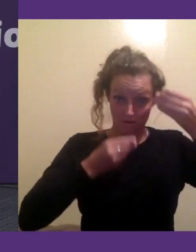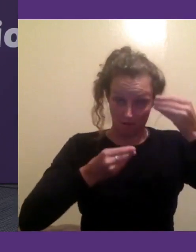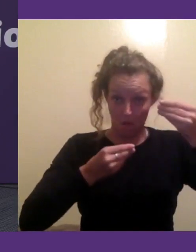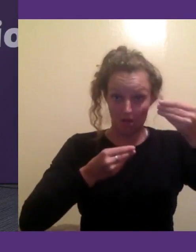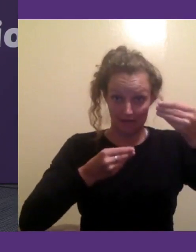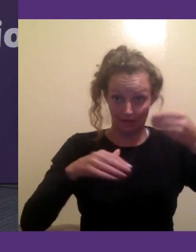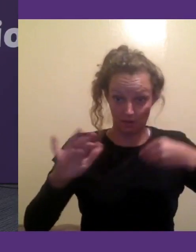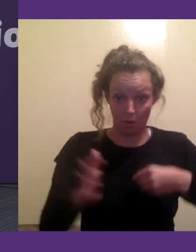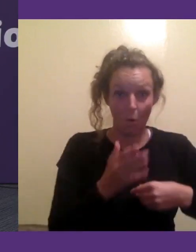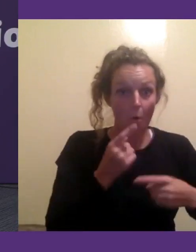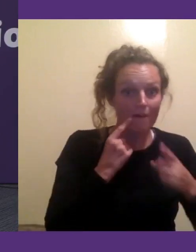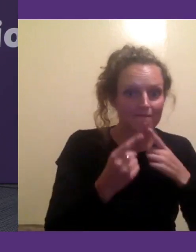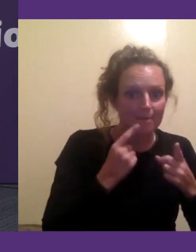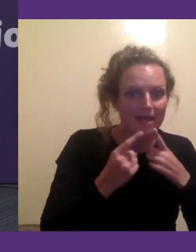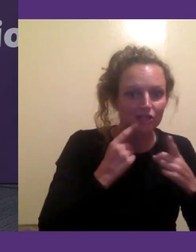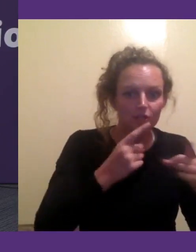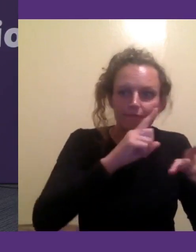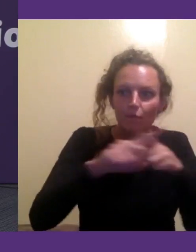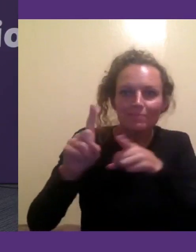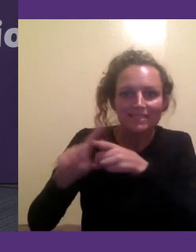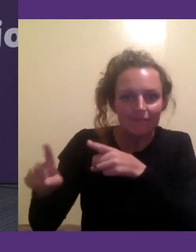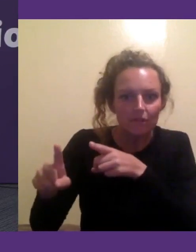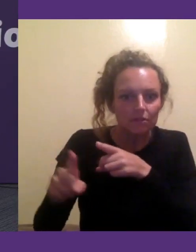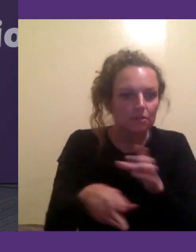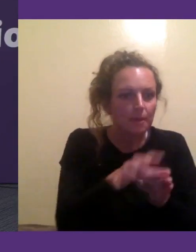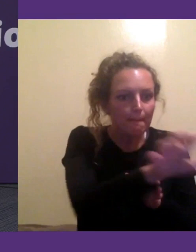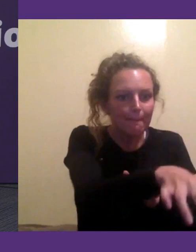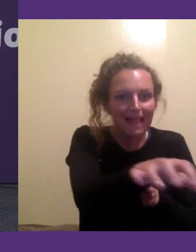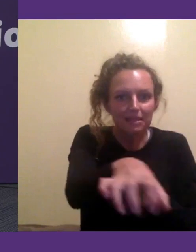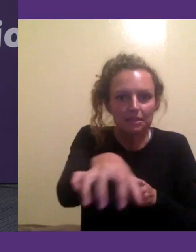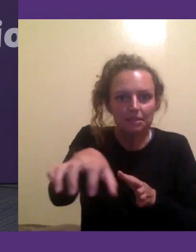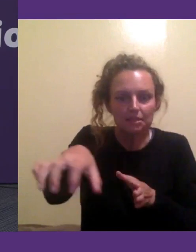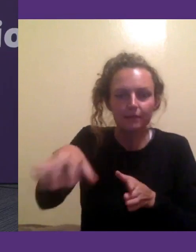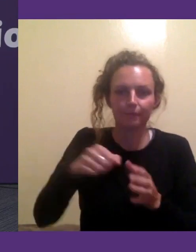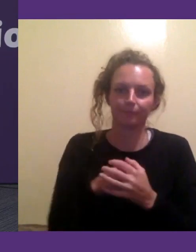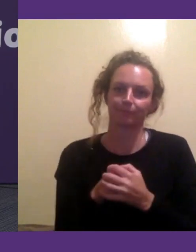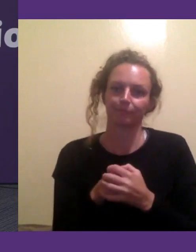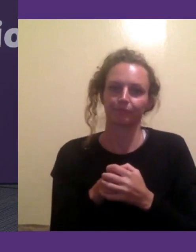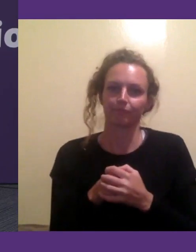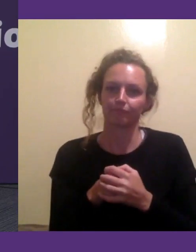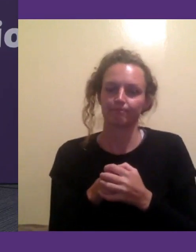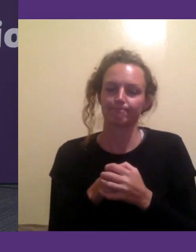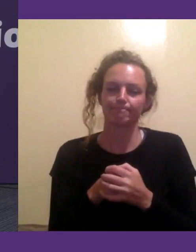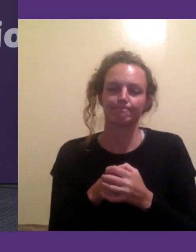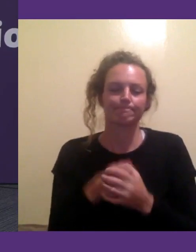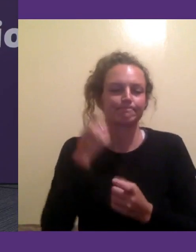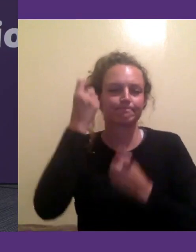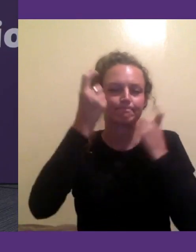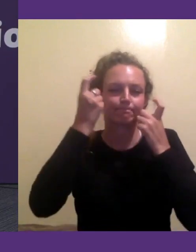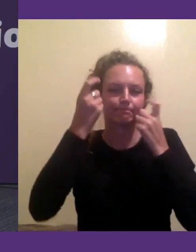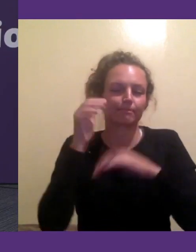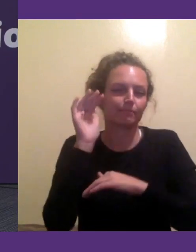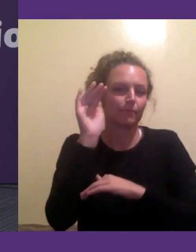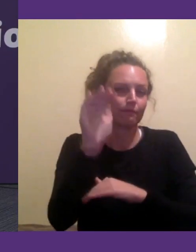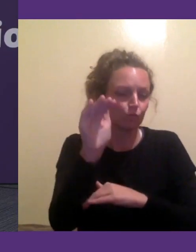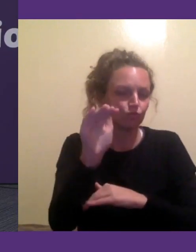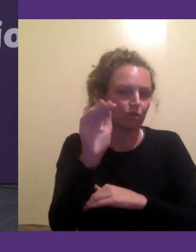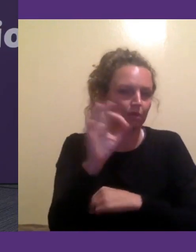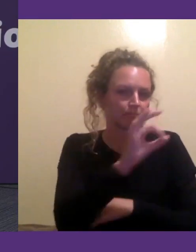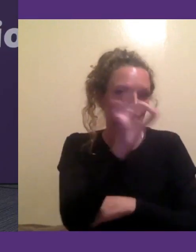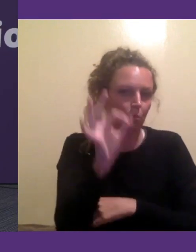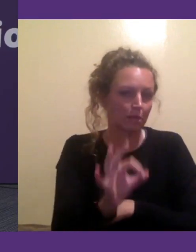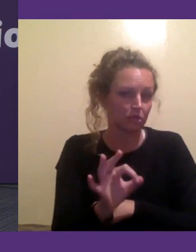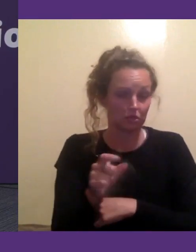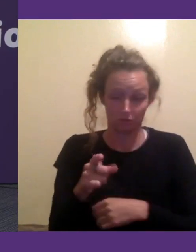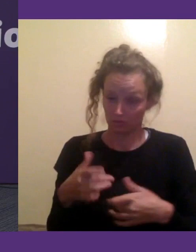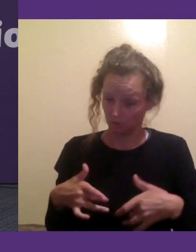places. So I guess looking ahead, the final question would be, do you think that the next 3 days, thinking about that